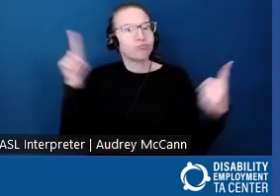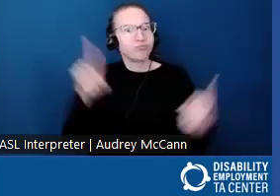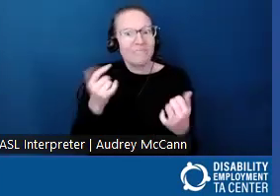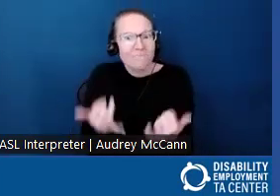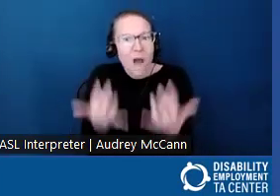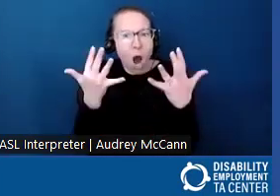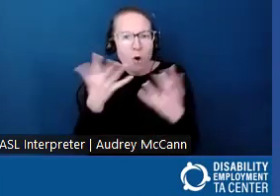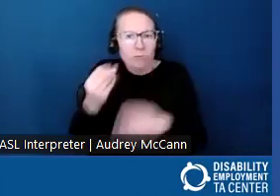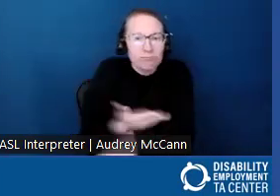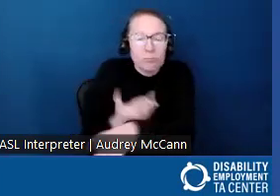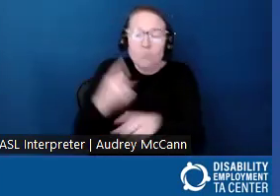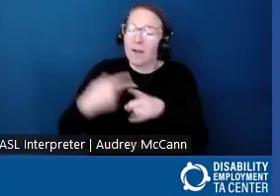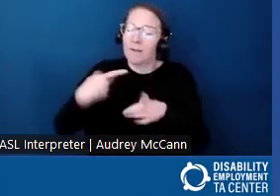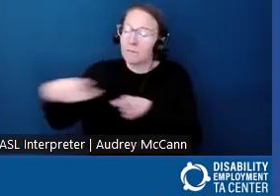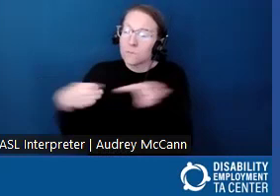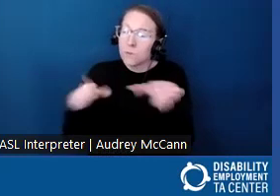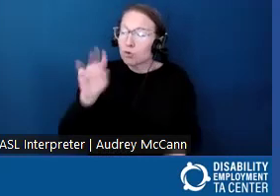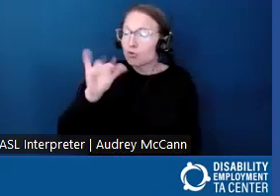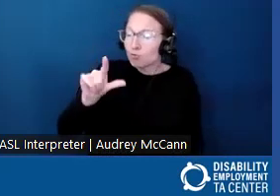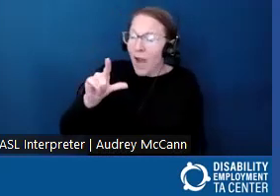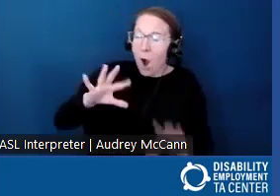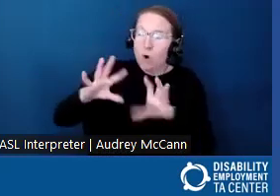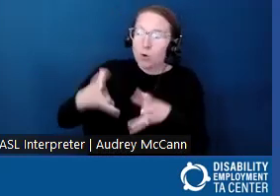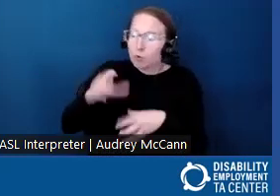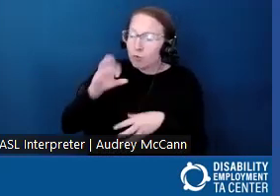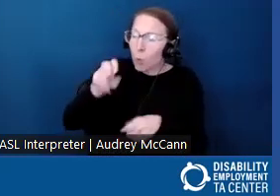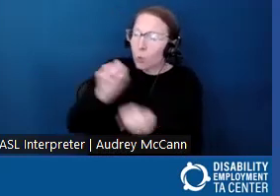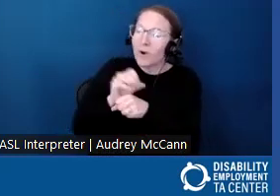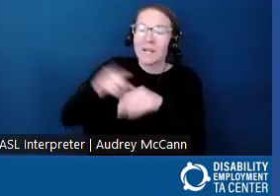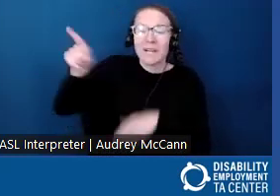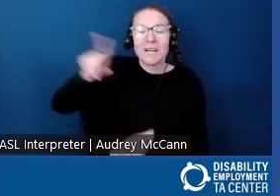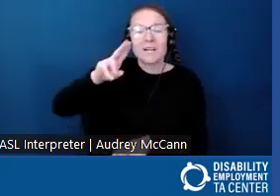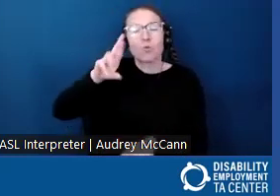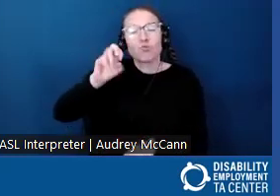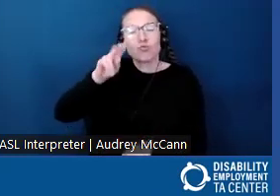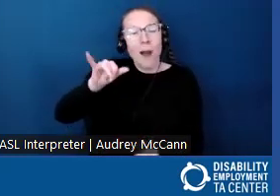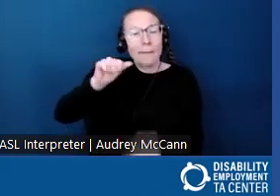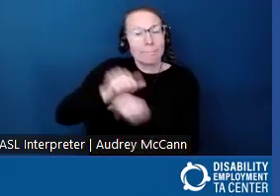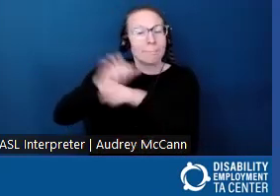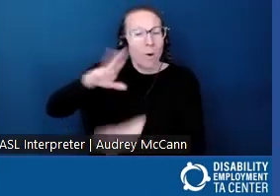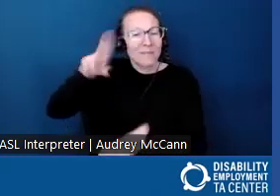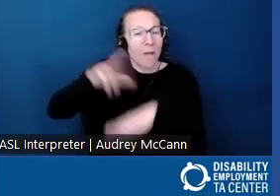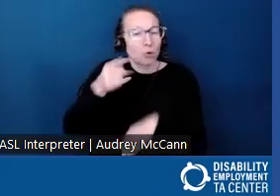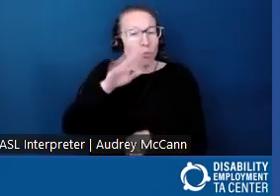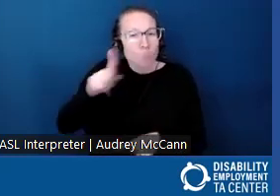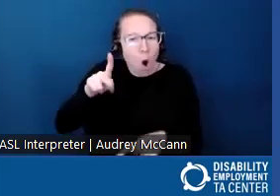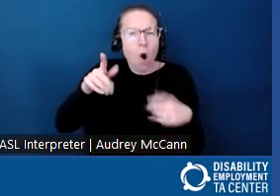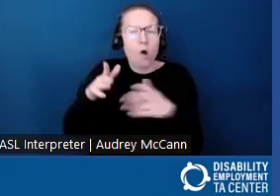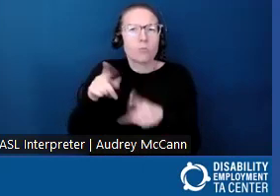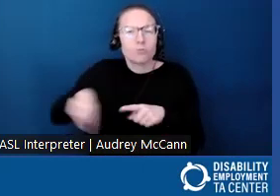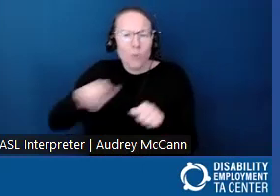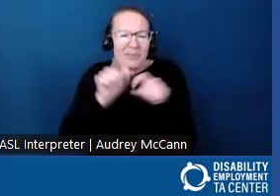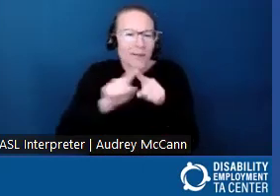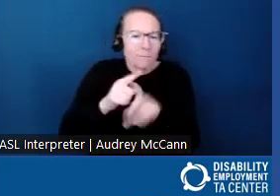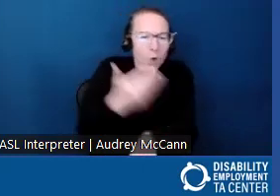There's also trail crews that work in the Rocky Mountain National Park to perform trail construction and restoration. And so in talking with him